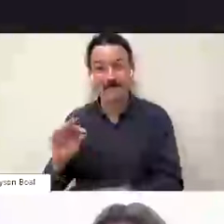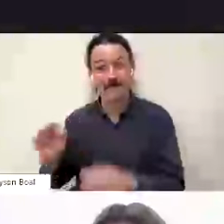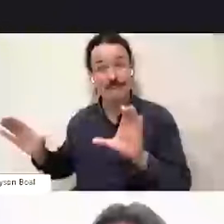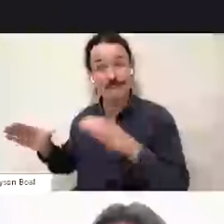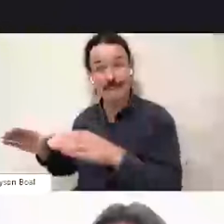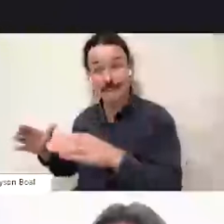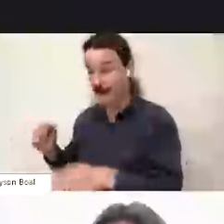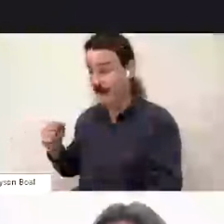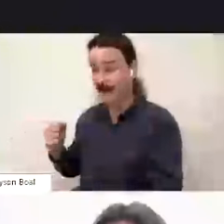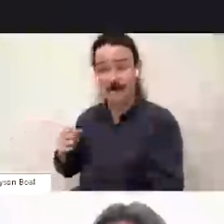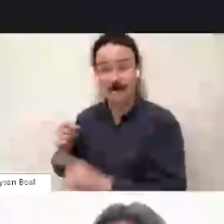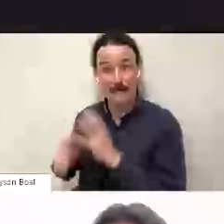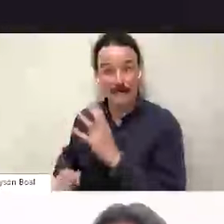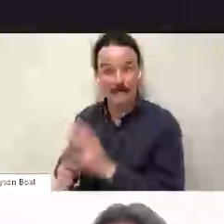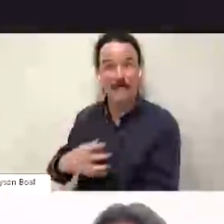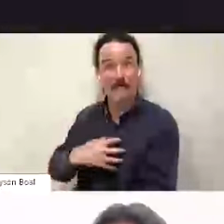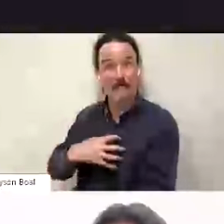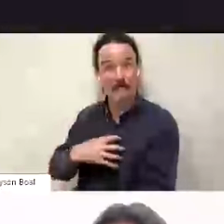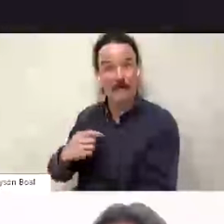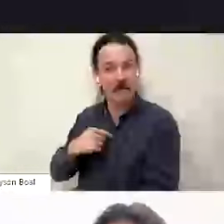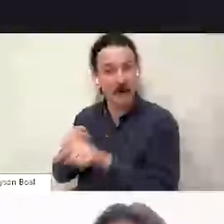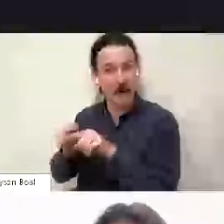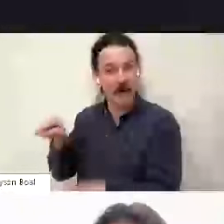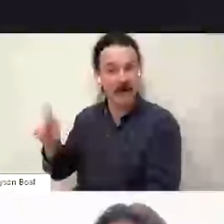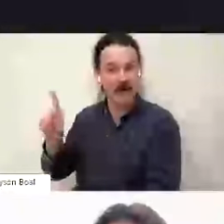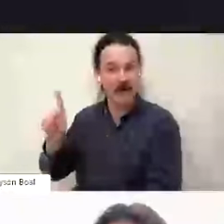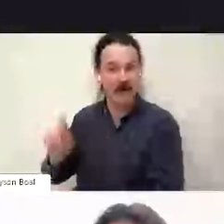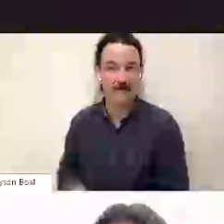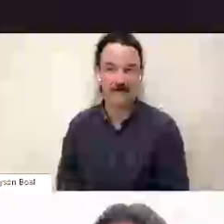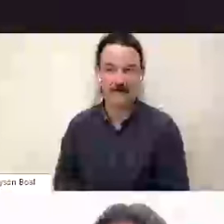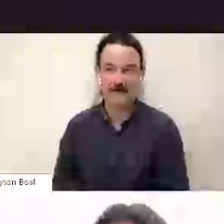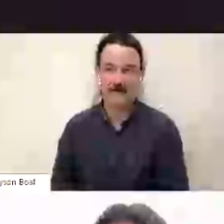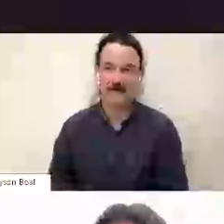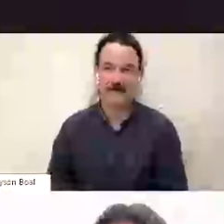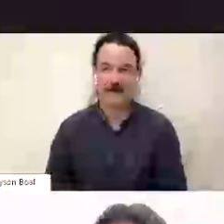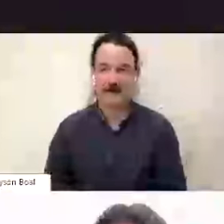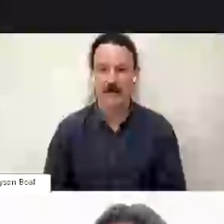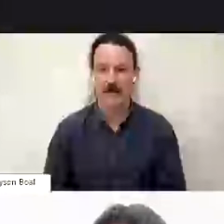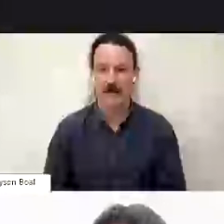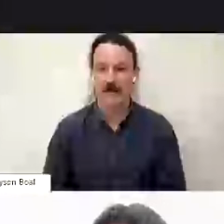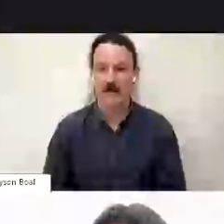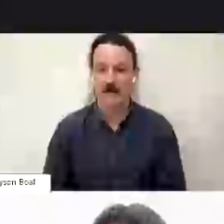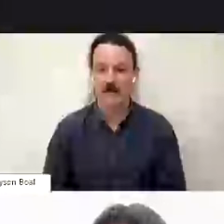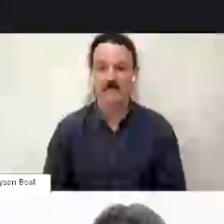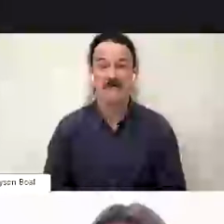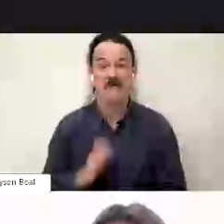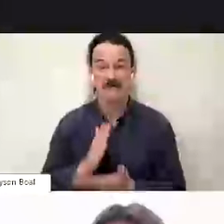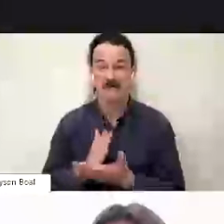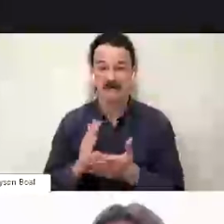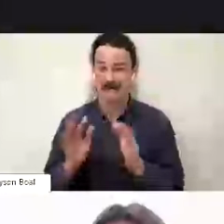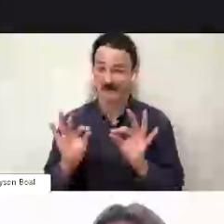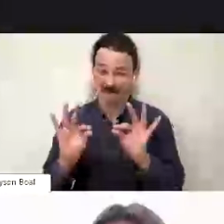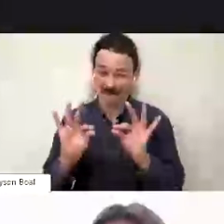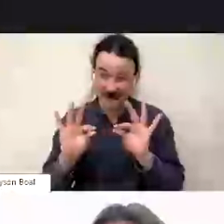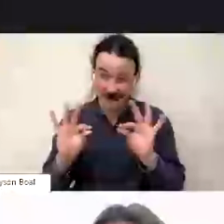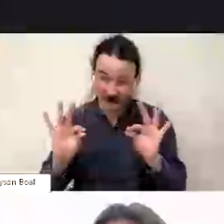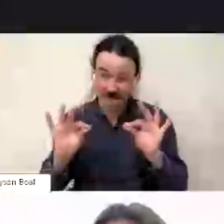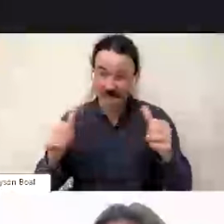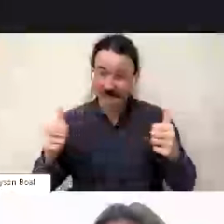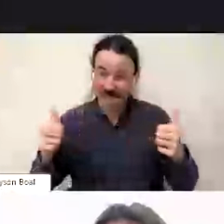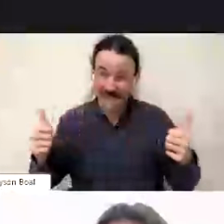that the lack of support is so great for such a huge population